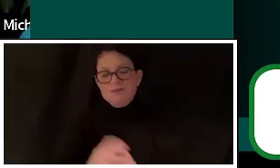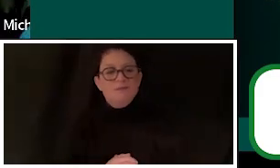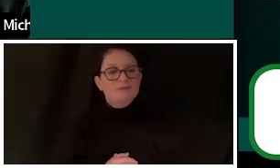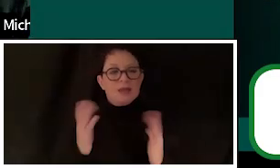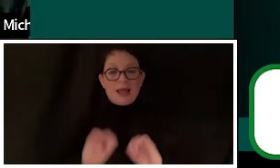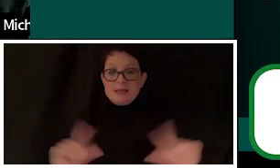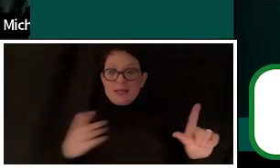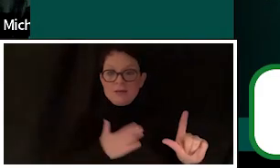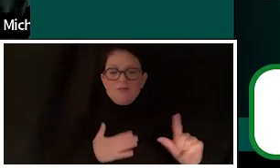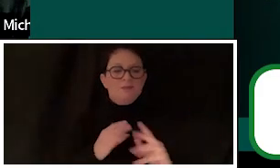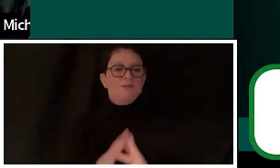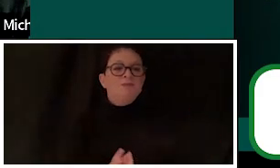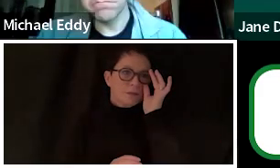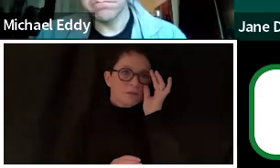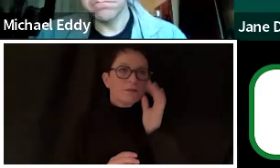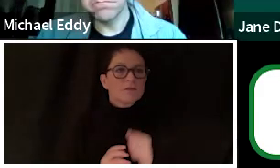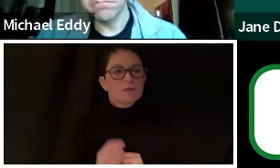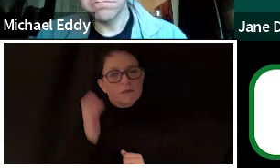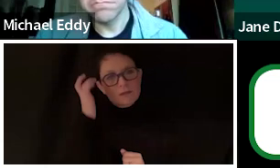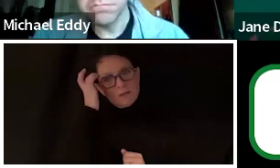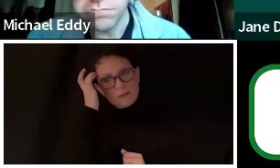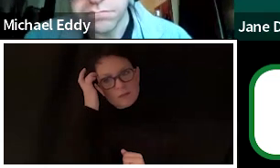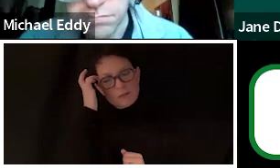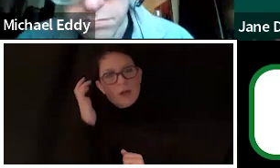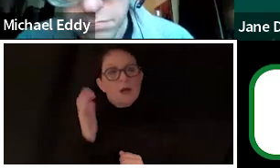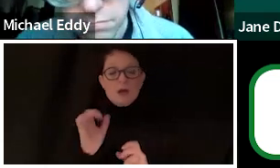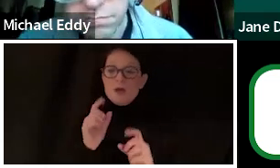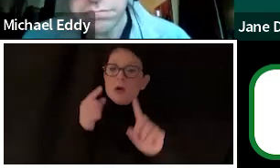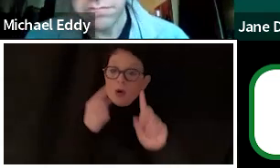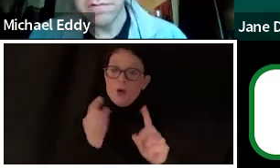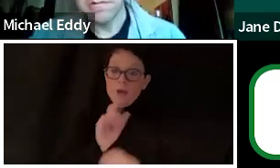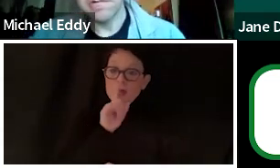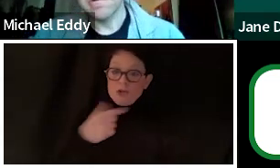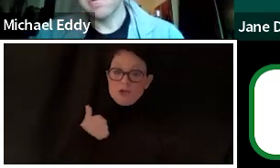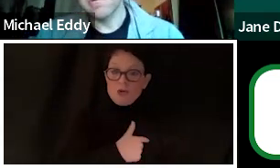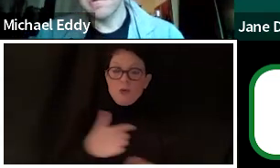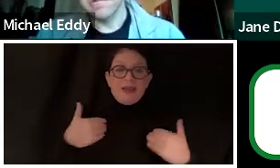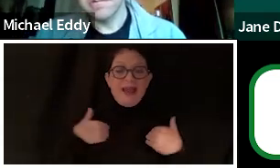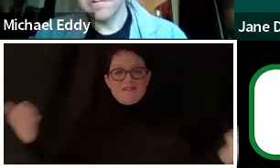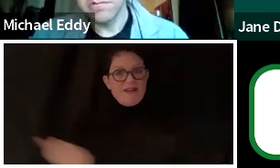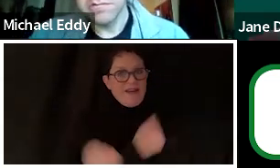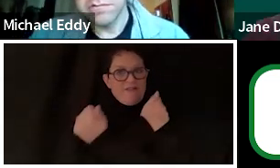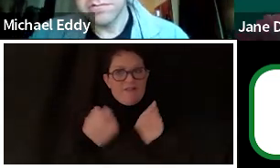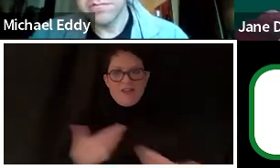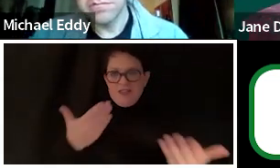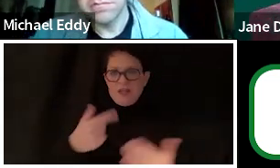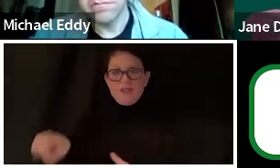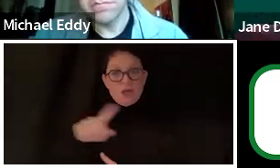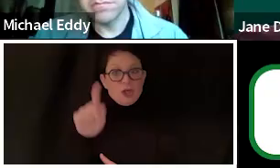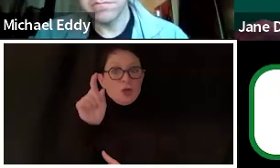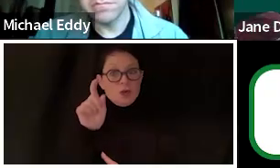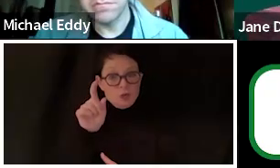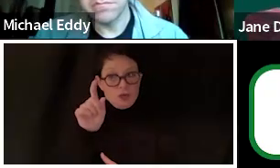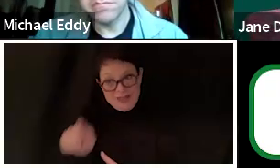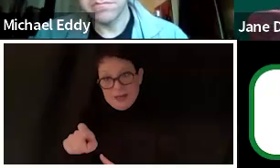Next slide. In order to make sure that we have everything there that you hope and